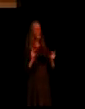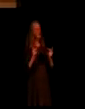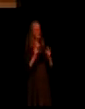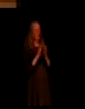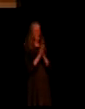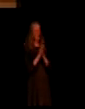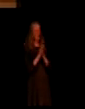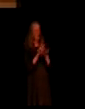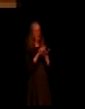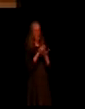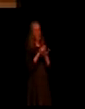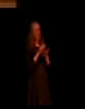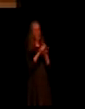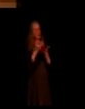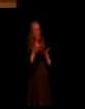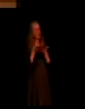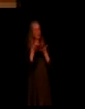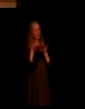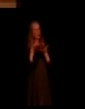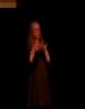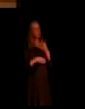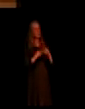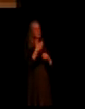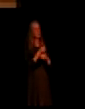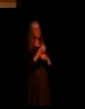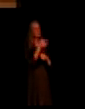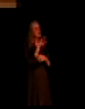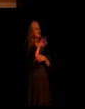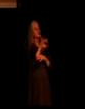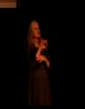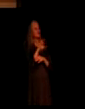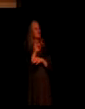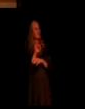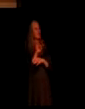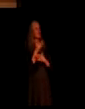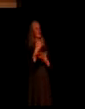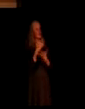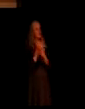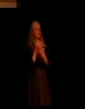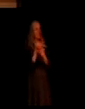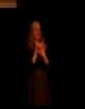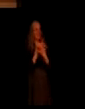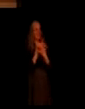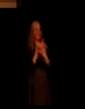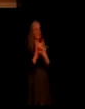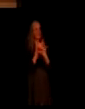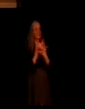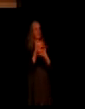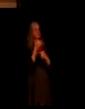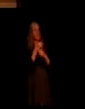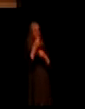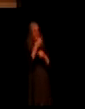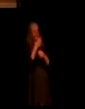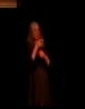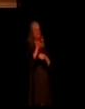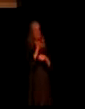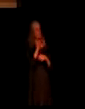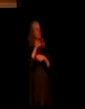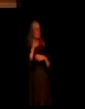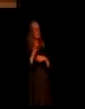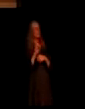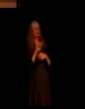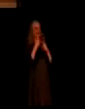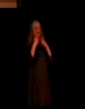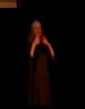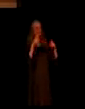a proposal in 1989 that was funded in 1990. Made lots of headlines here